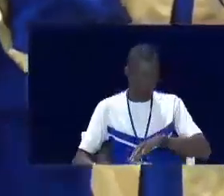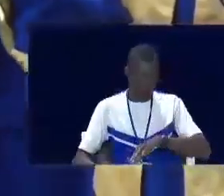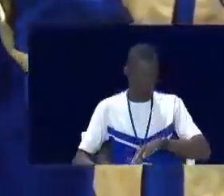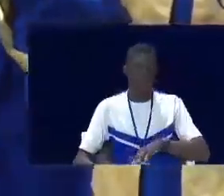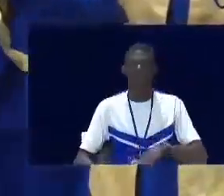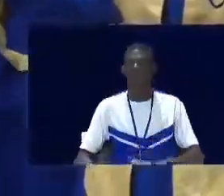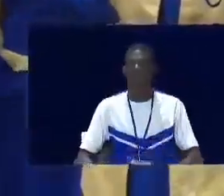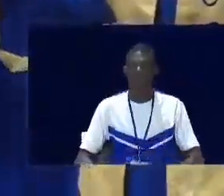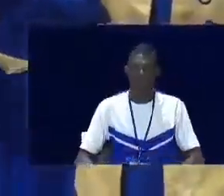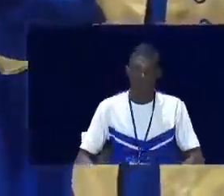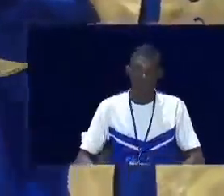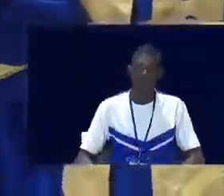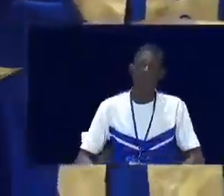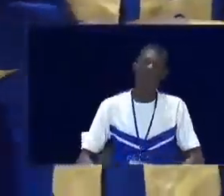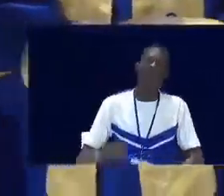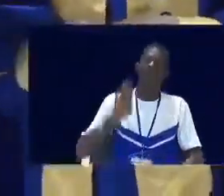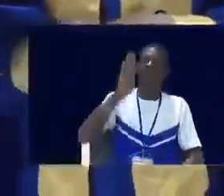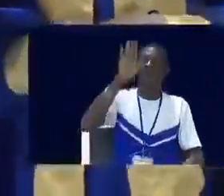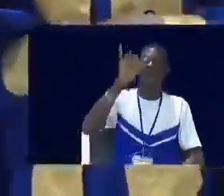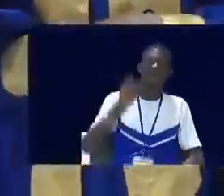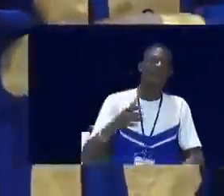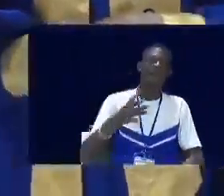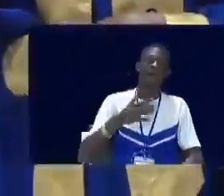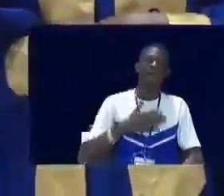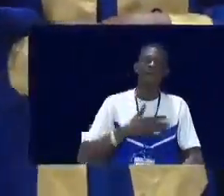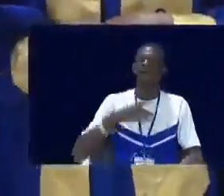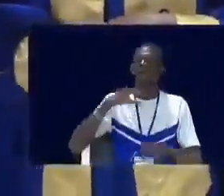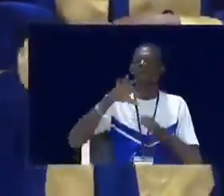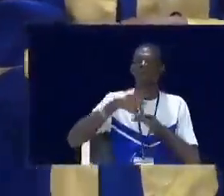removed by my Spirit.